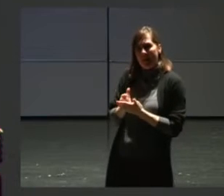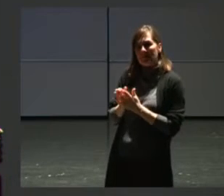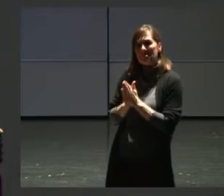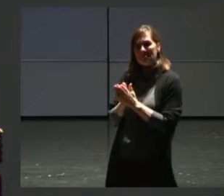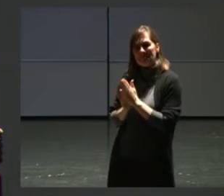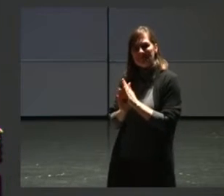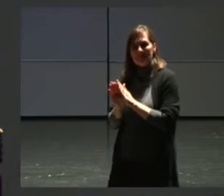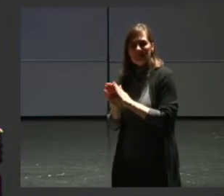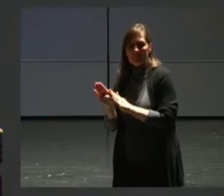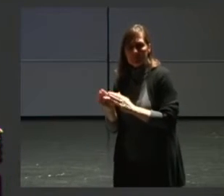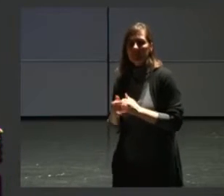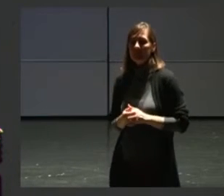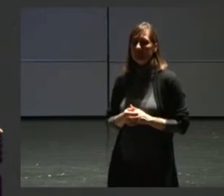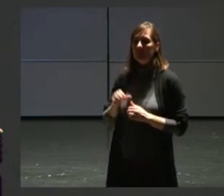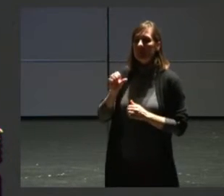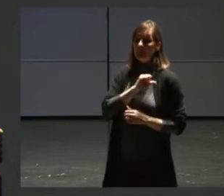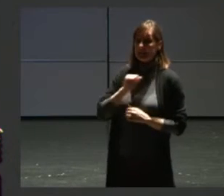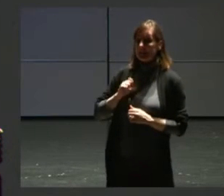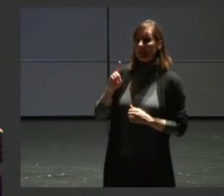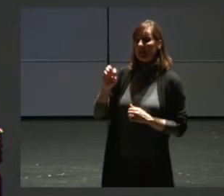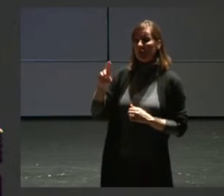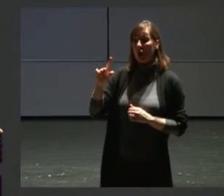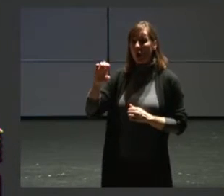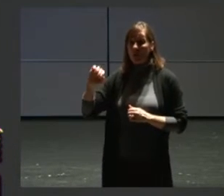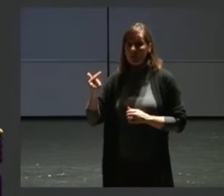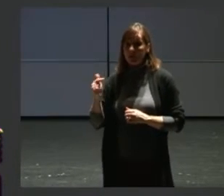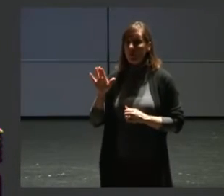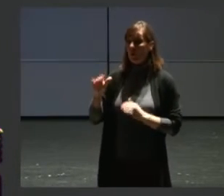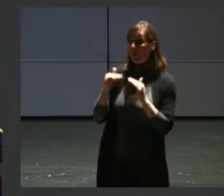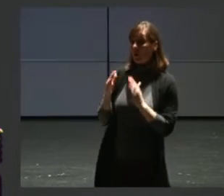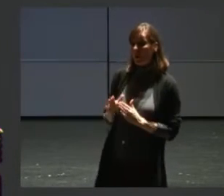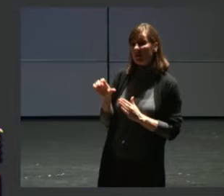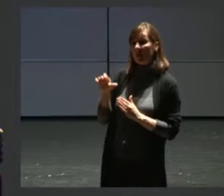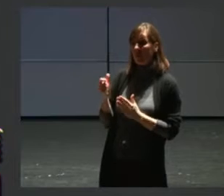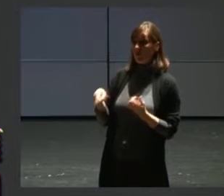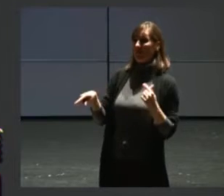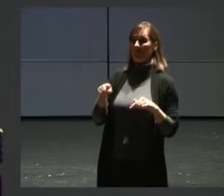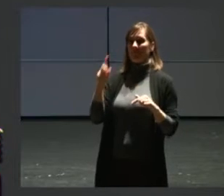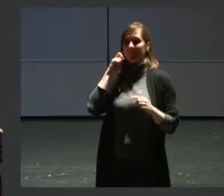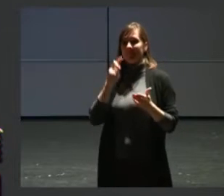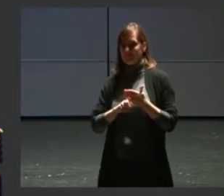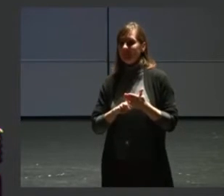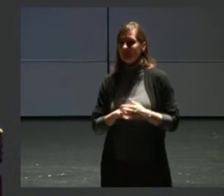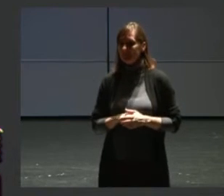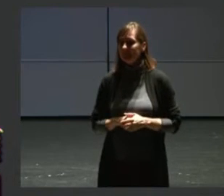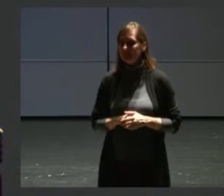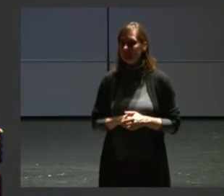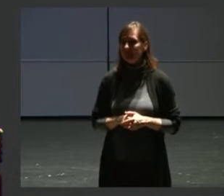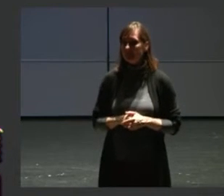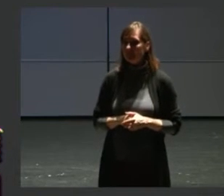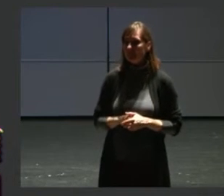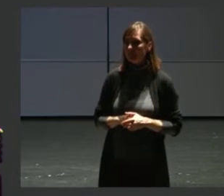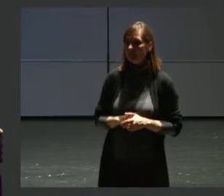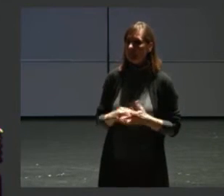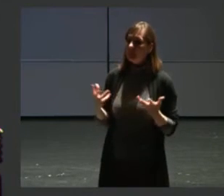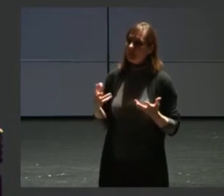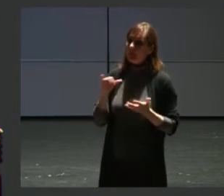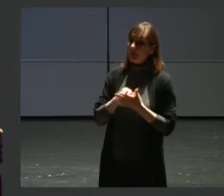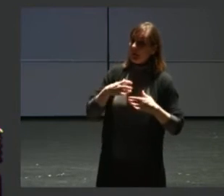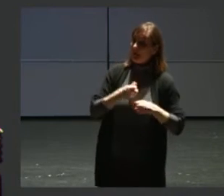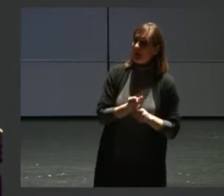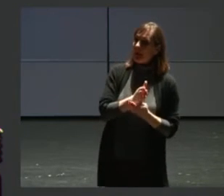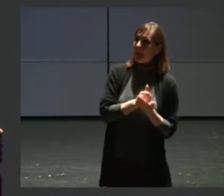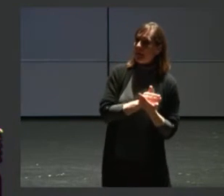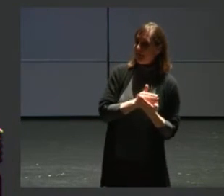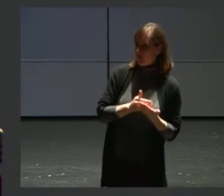with a number of her colleagues, as well as others in the Capitol. So that's the budget.